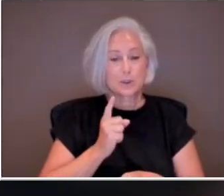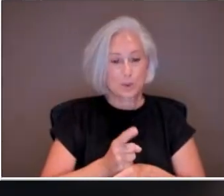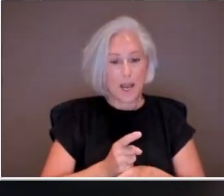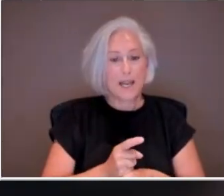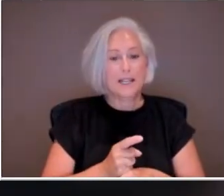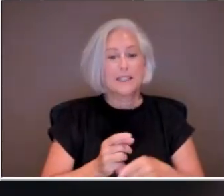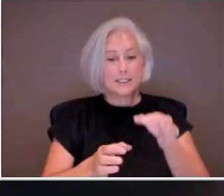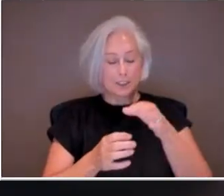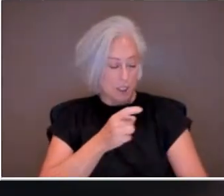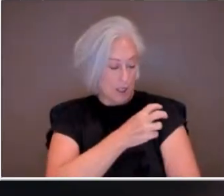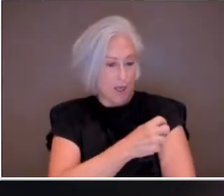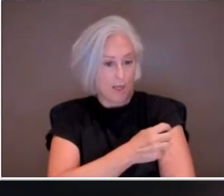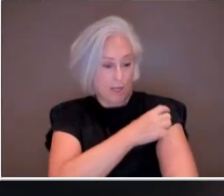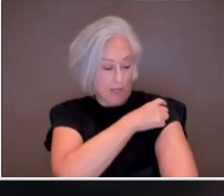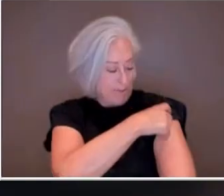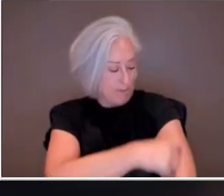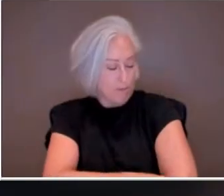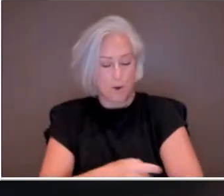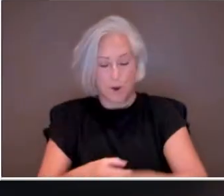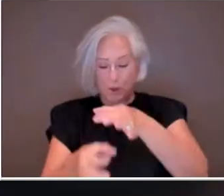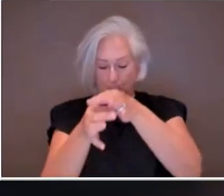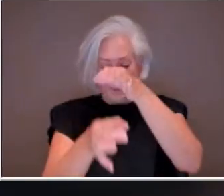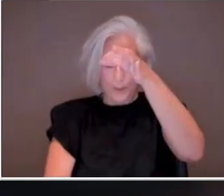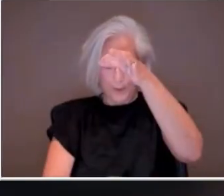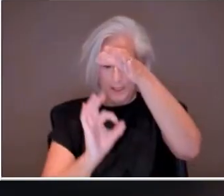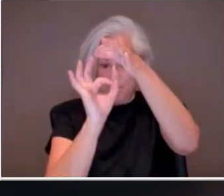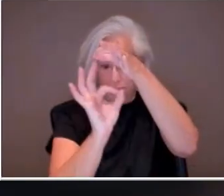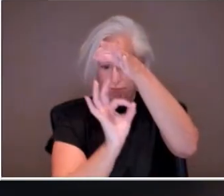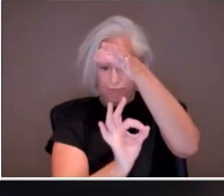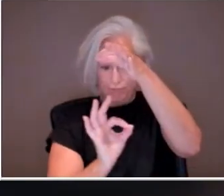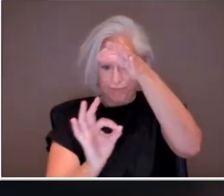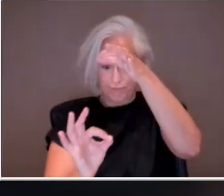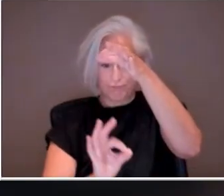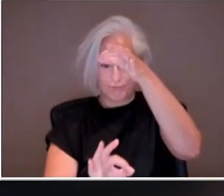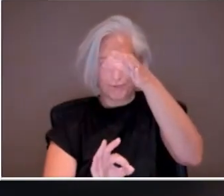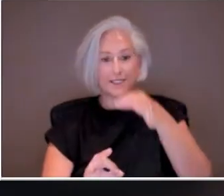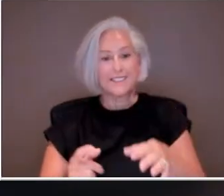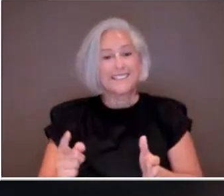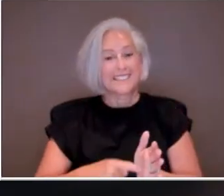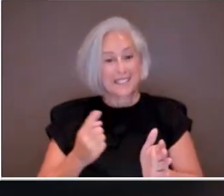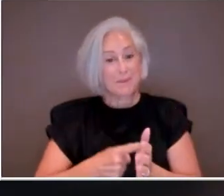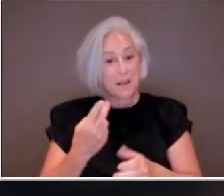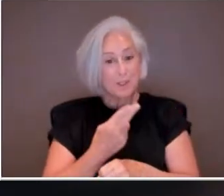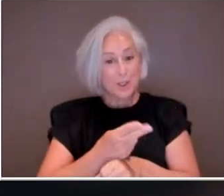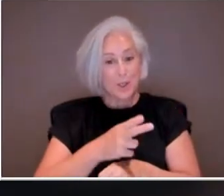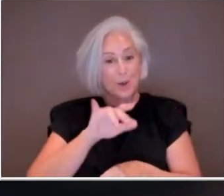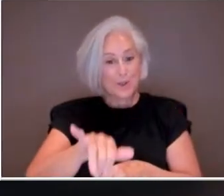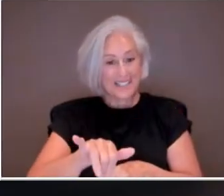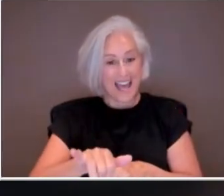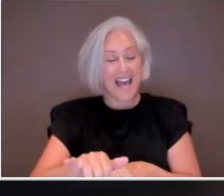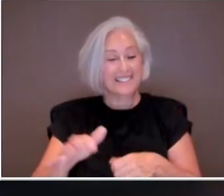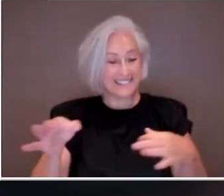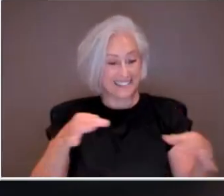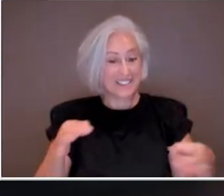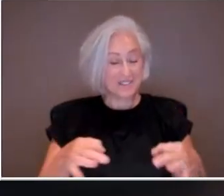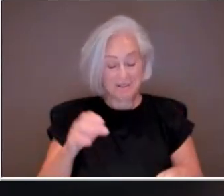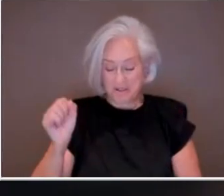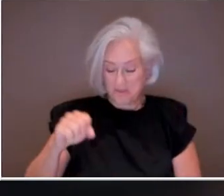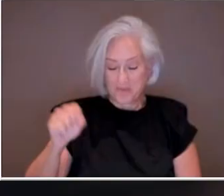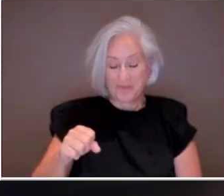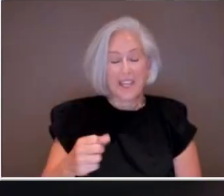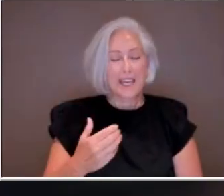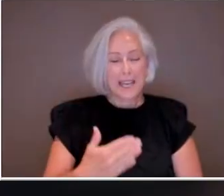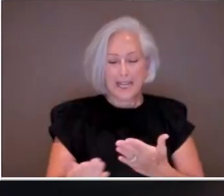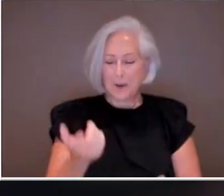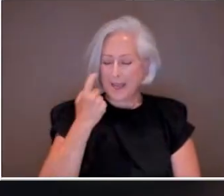areas of the bone where it's kind of been broken down. Yeah, it actually is a description we use sometimes in our textbooks. So enough of a change on there that I thought